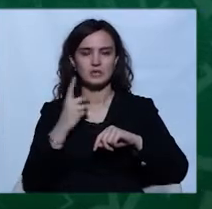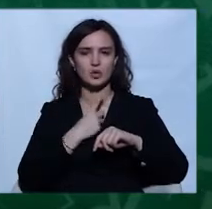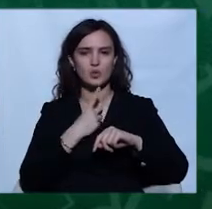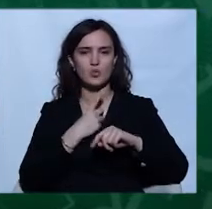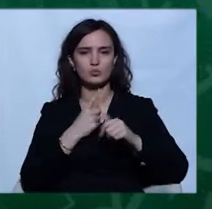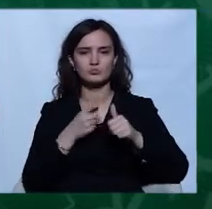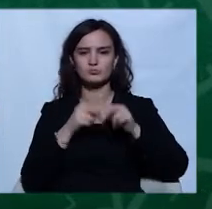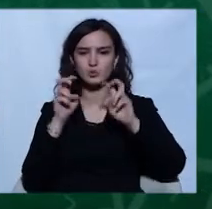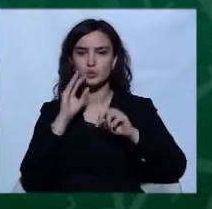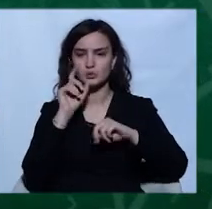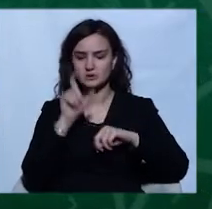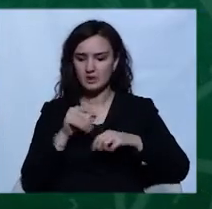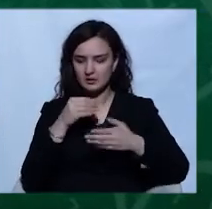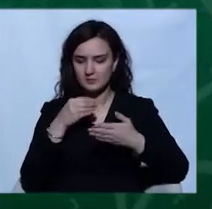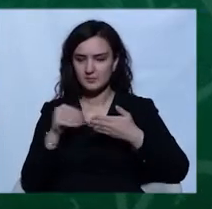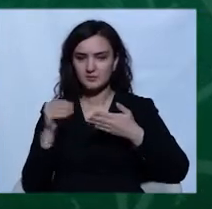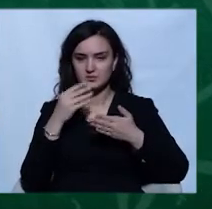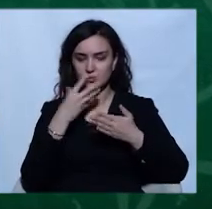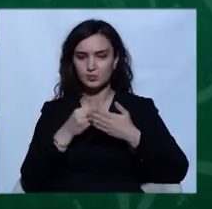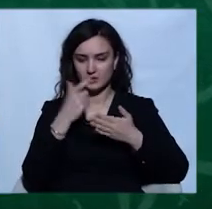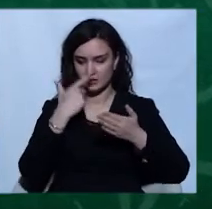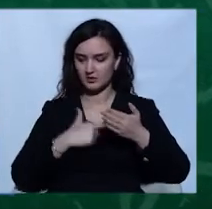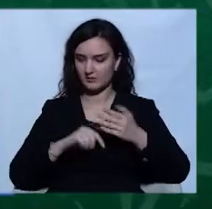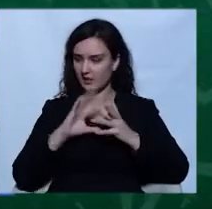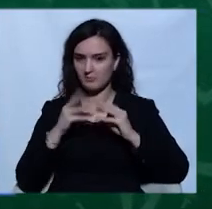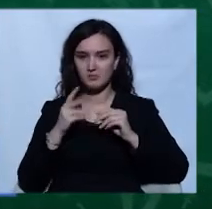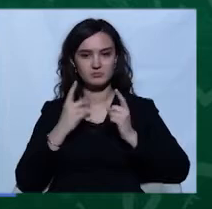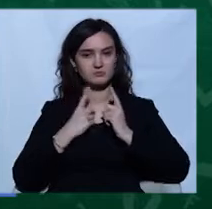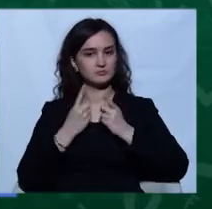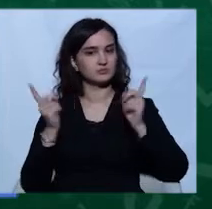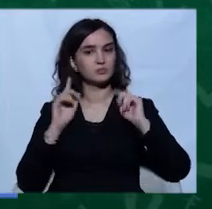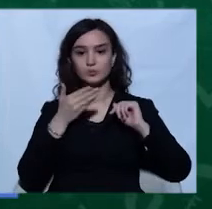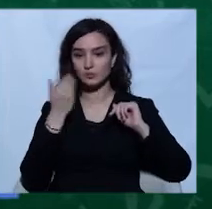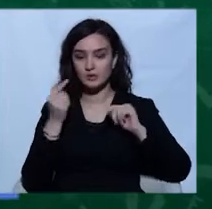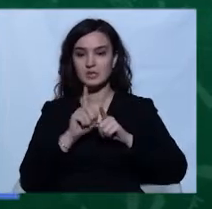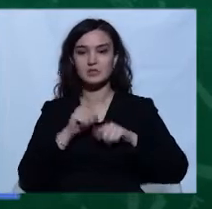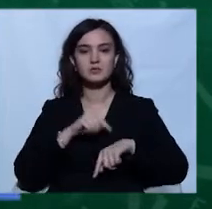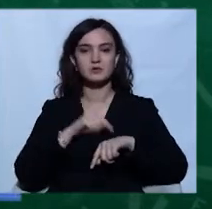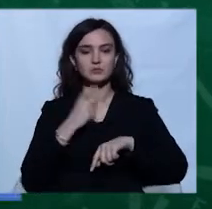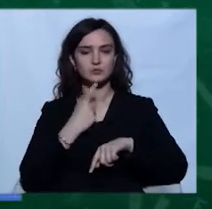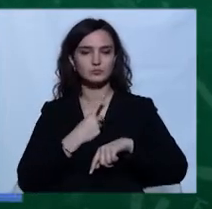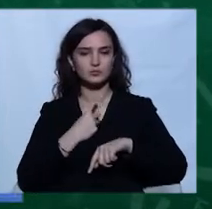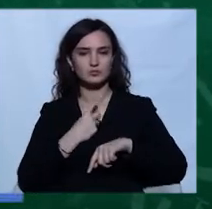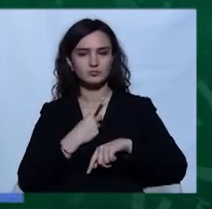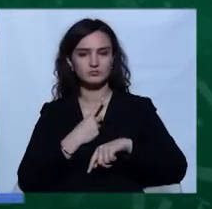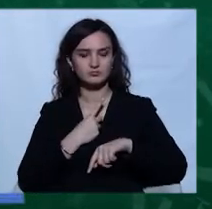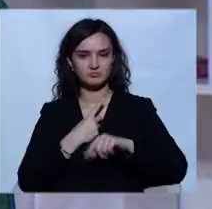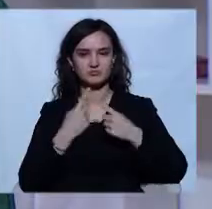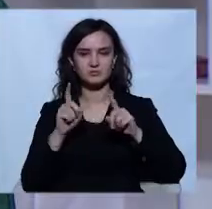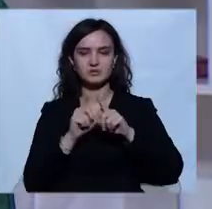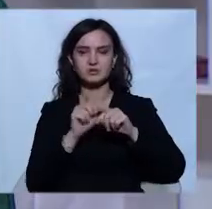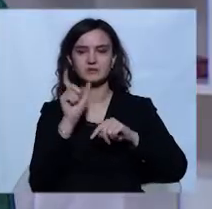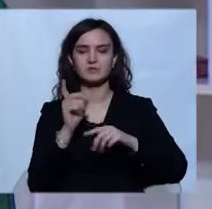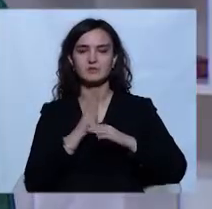means when you are by yourself and there is nobody there. And I would also feel lonely, another word we